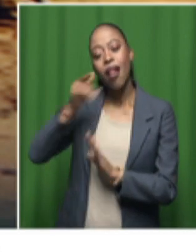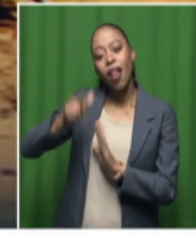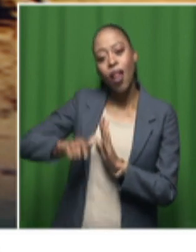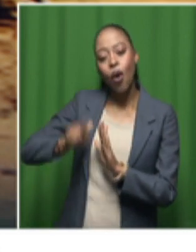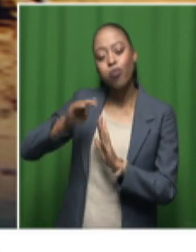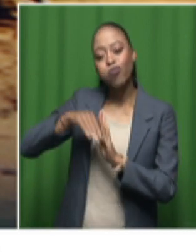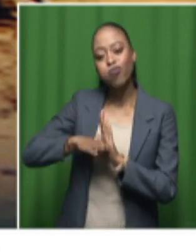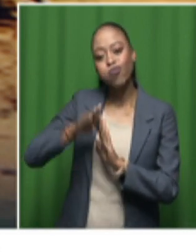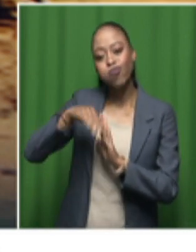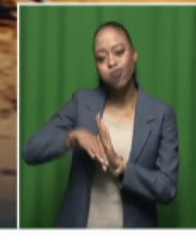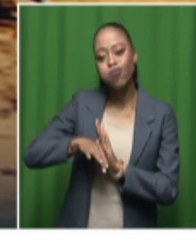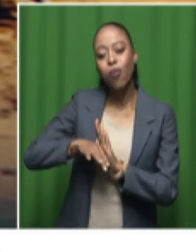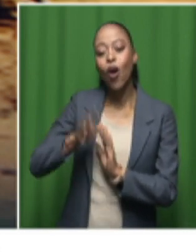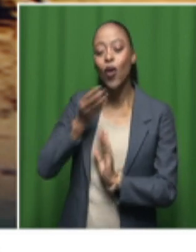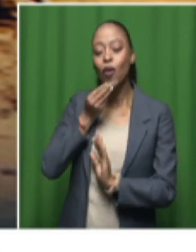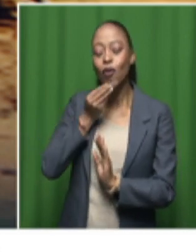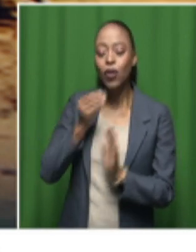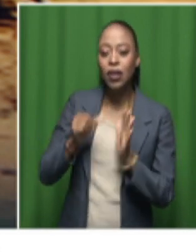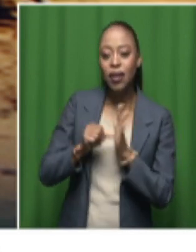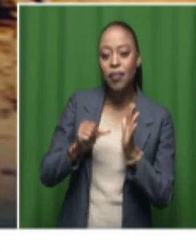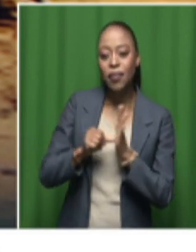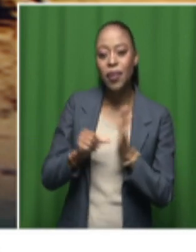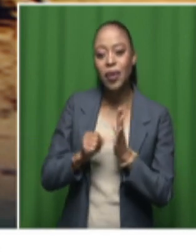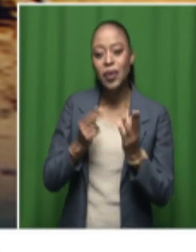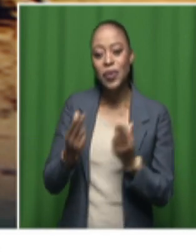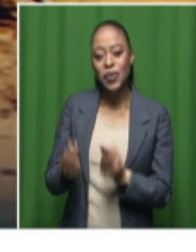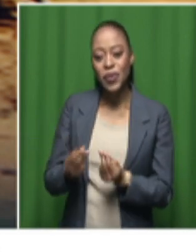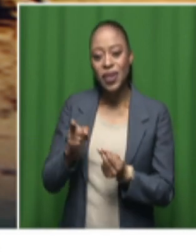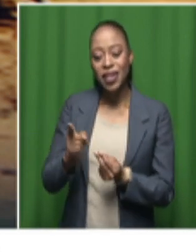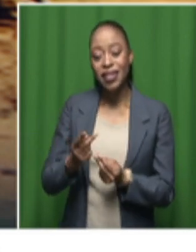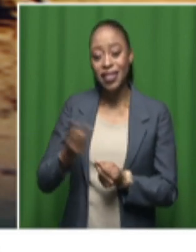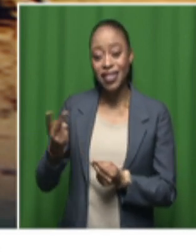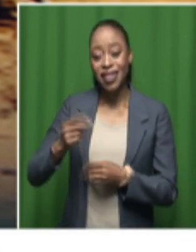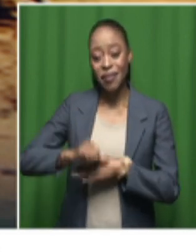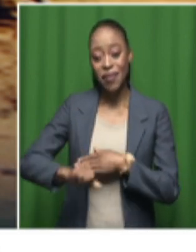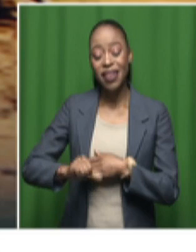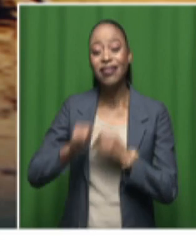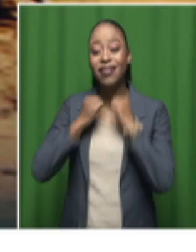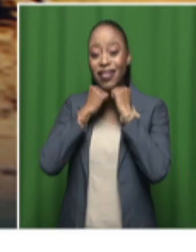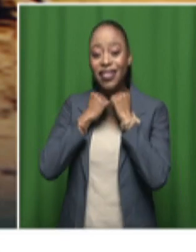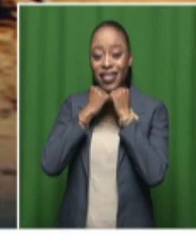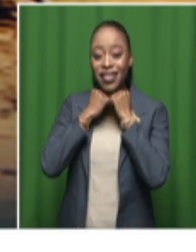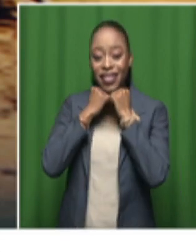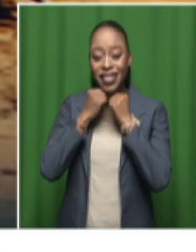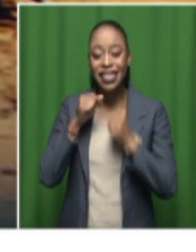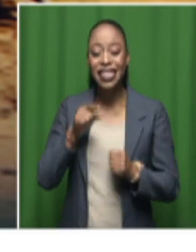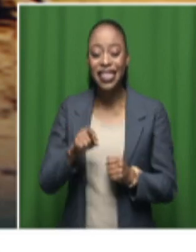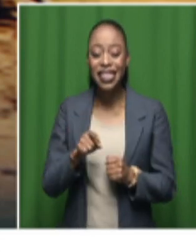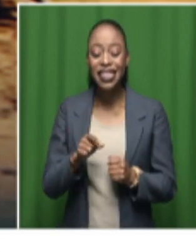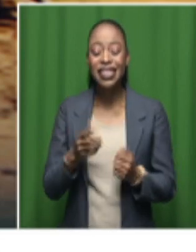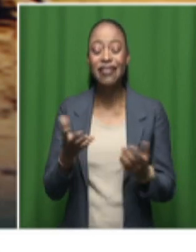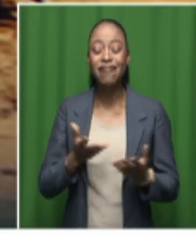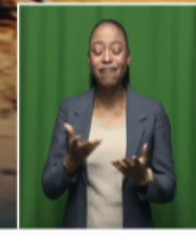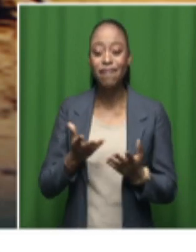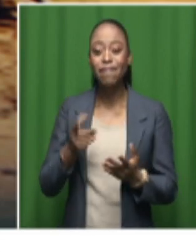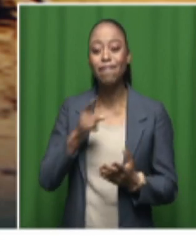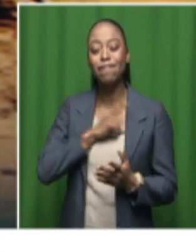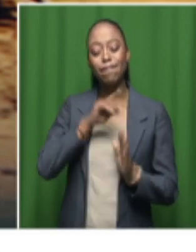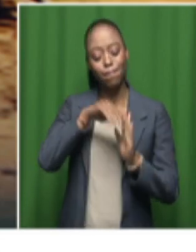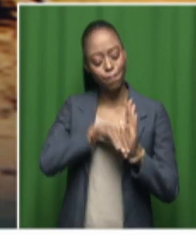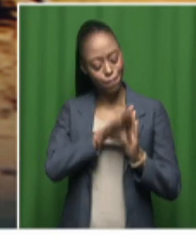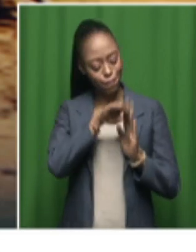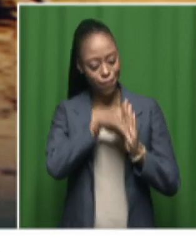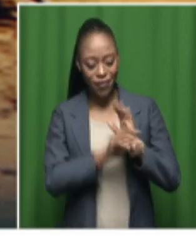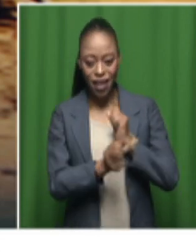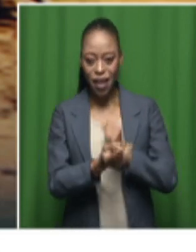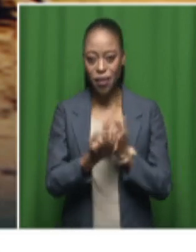the total basket price for the second consecutive month in August. This is at the back of a huge inflation rate